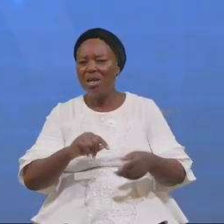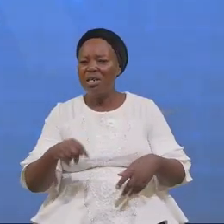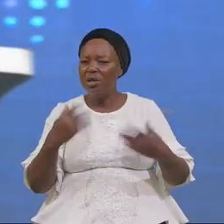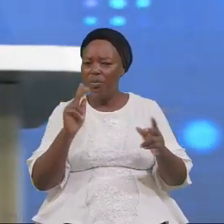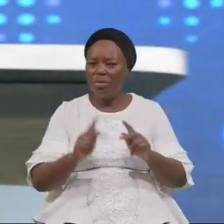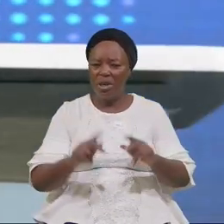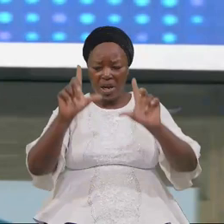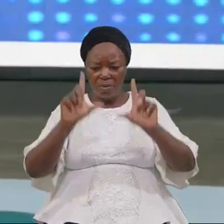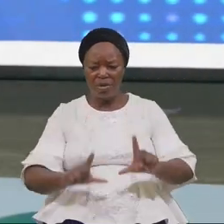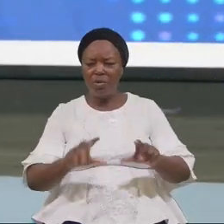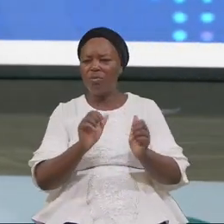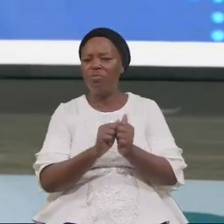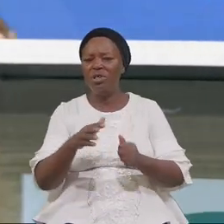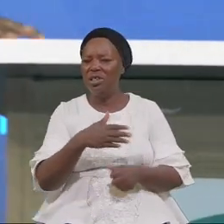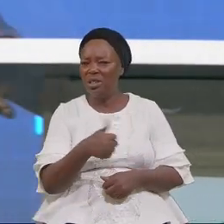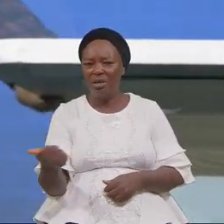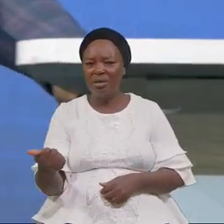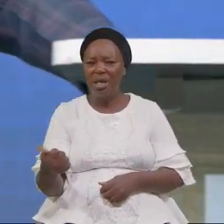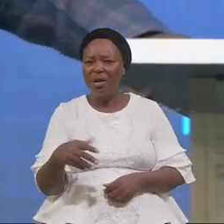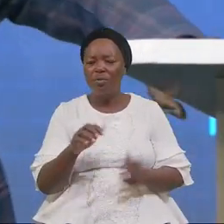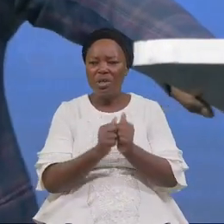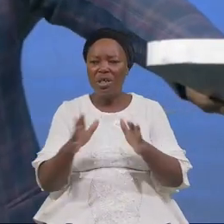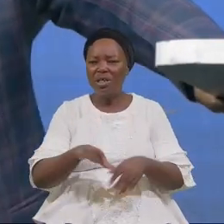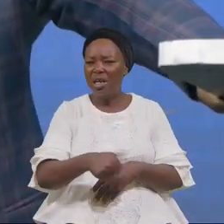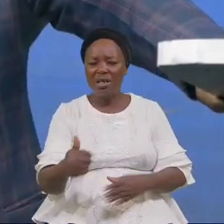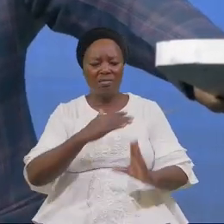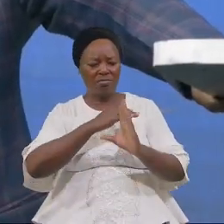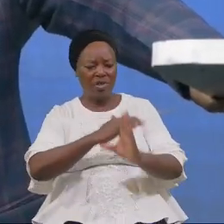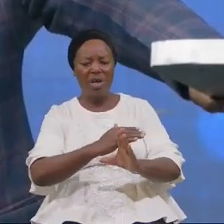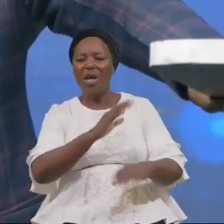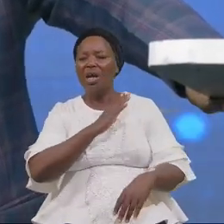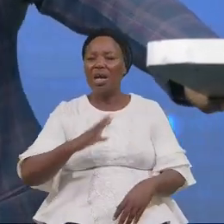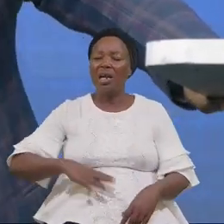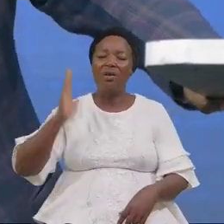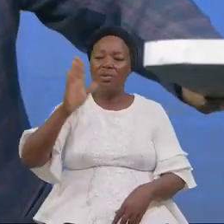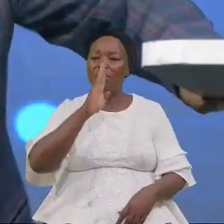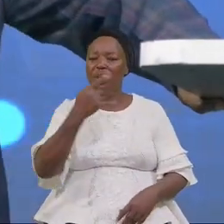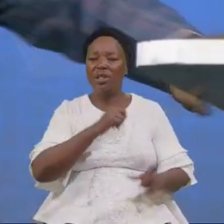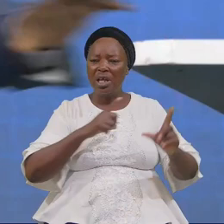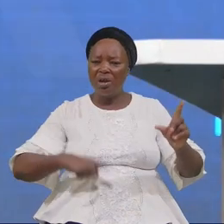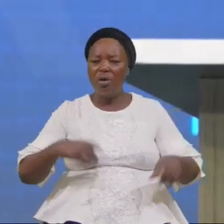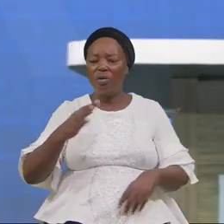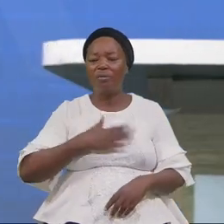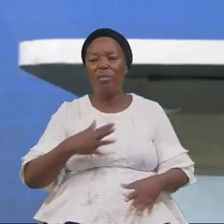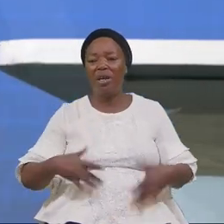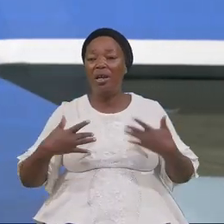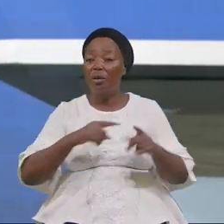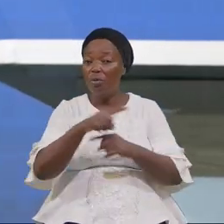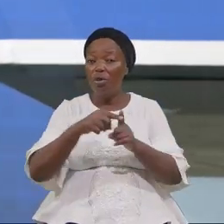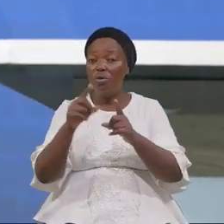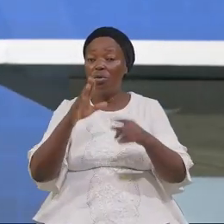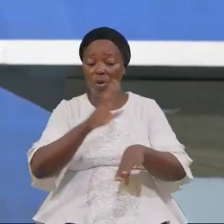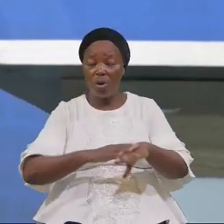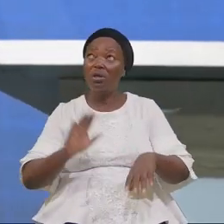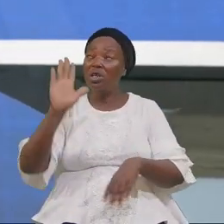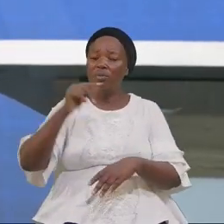without any restriction, Christ will be the Lord of my life. When you call him Lord, when